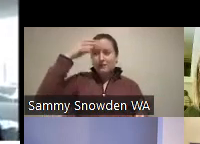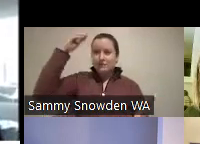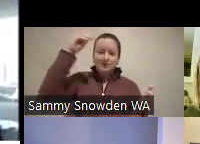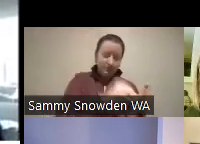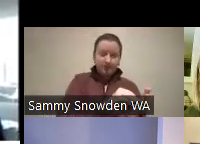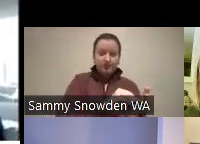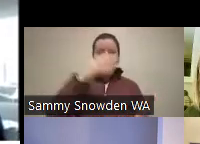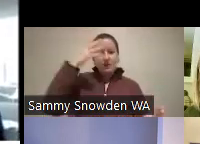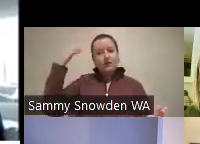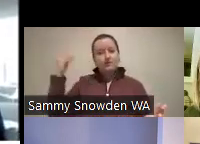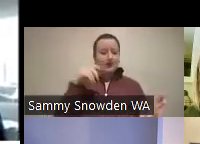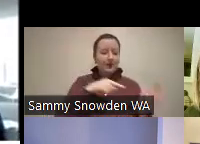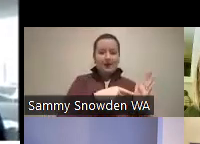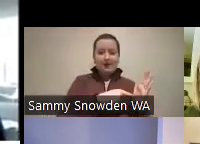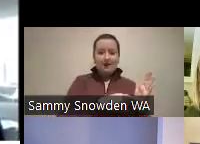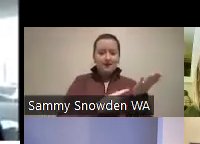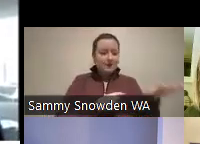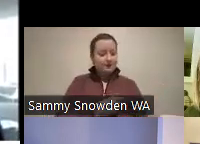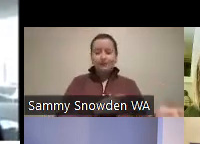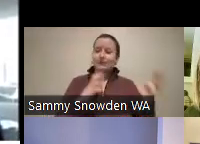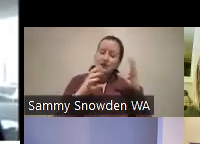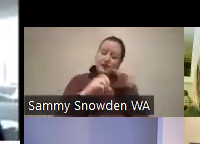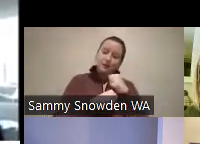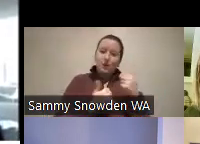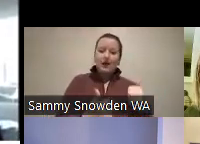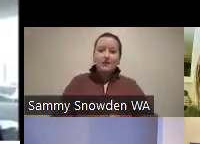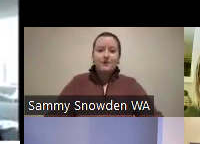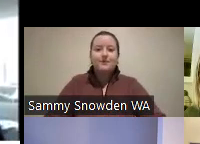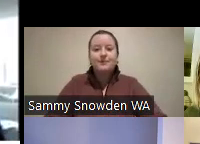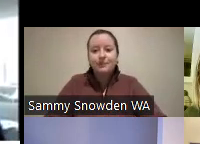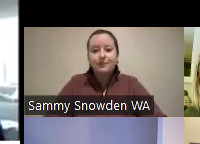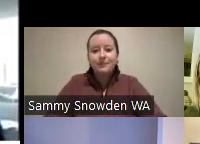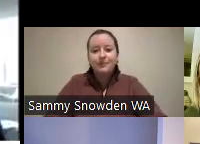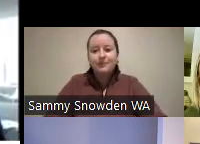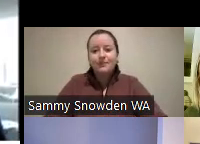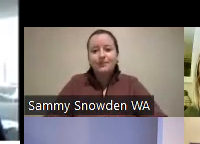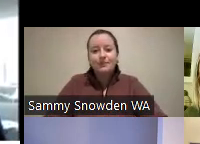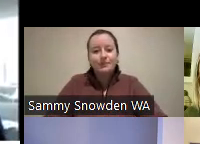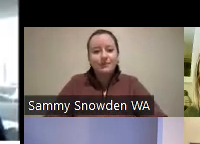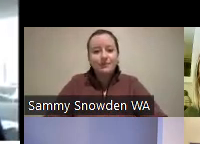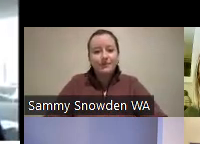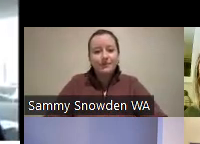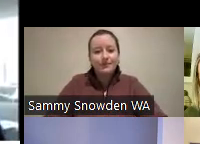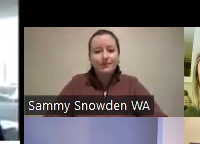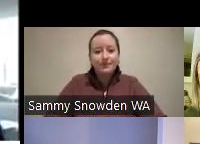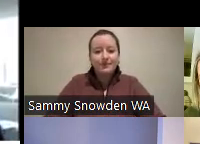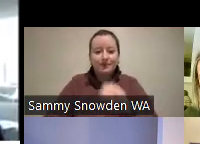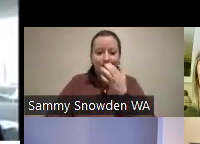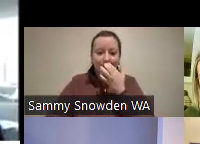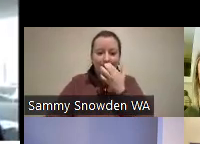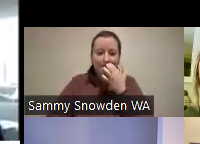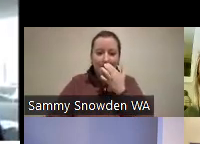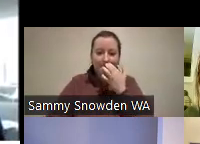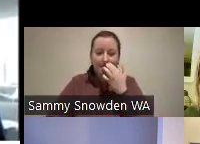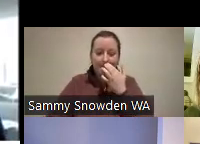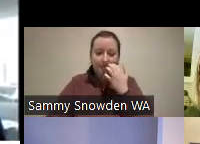aware that in telling yourself you probably won't sleep, you are setting yourself up to make it true. So if you're falling into the trap of